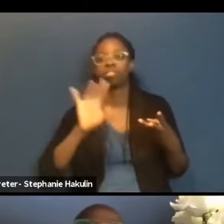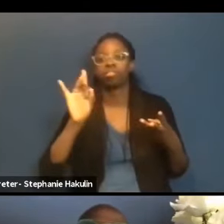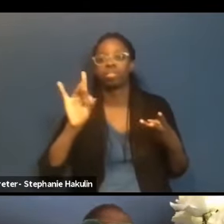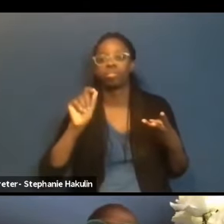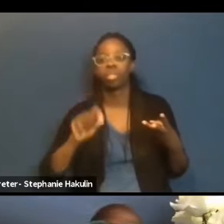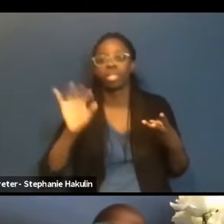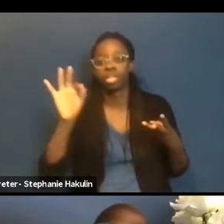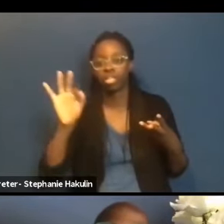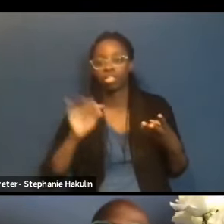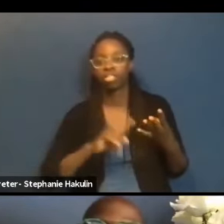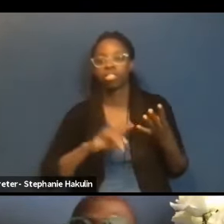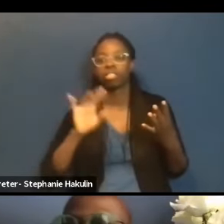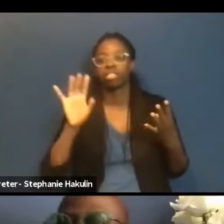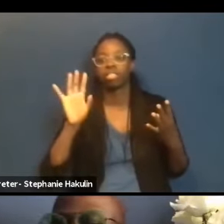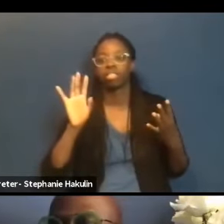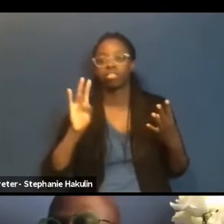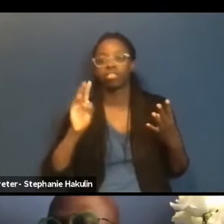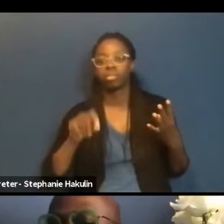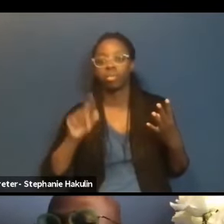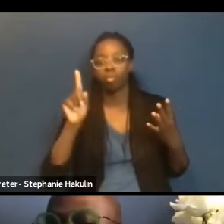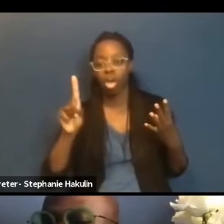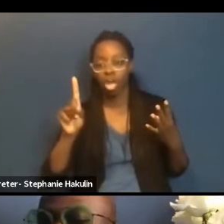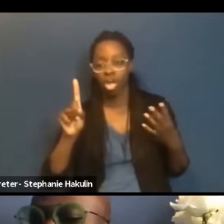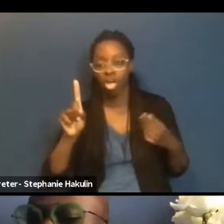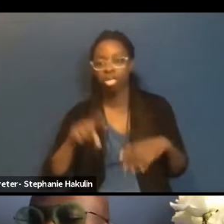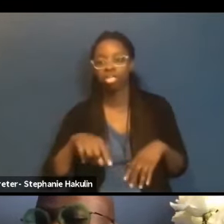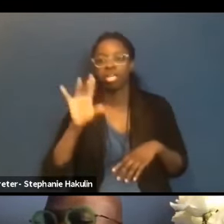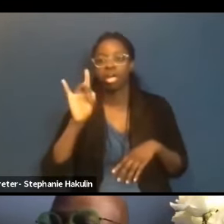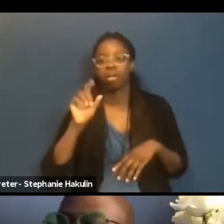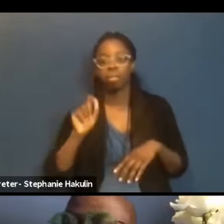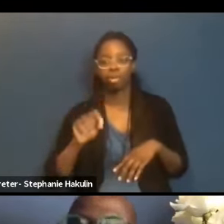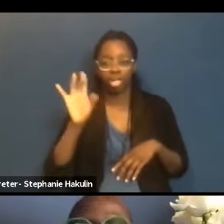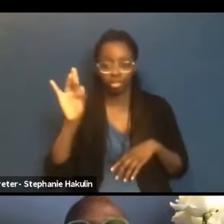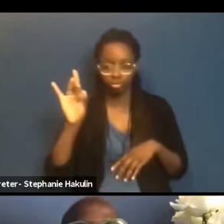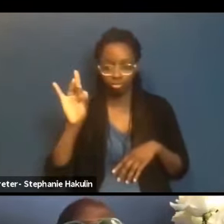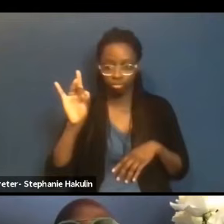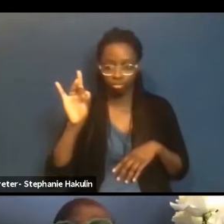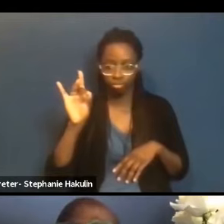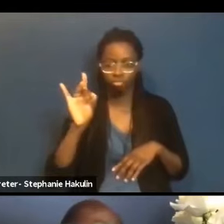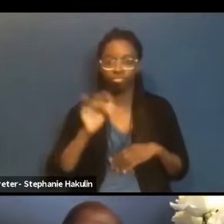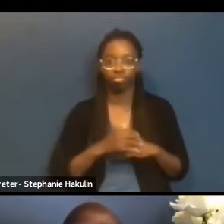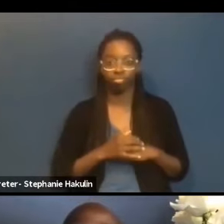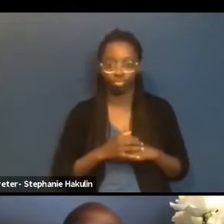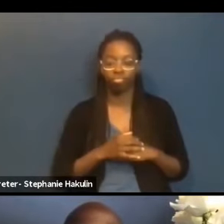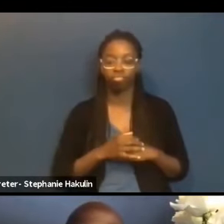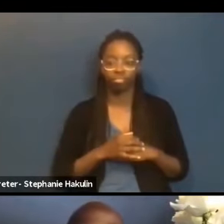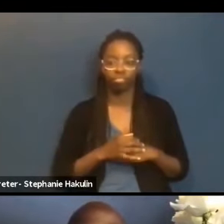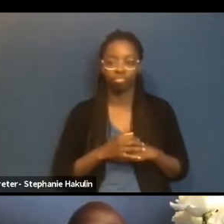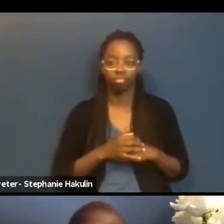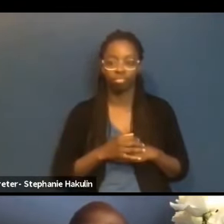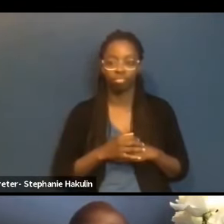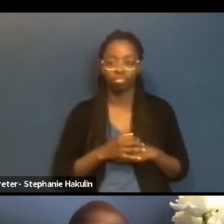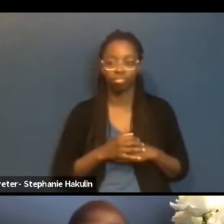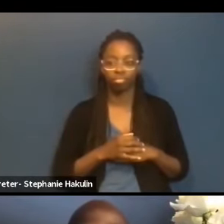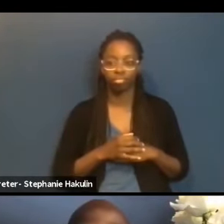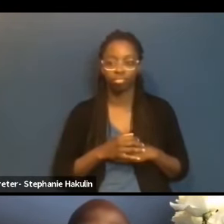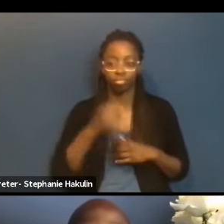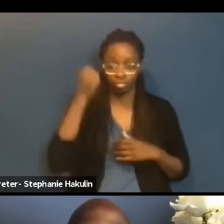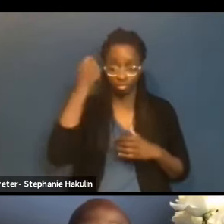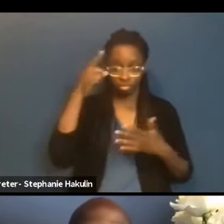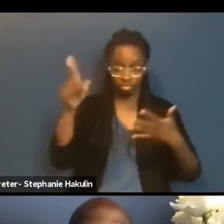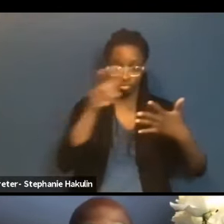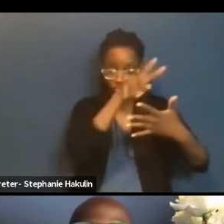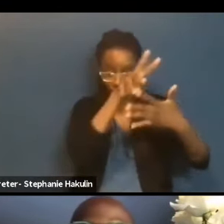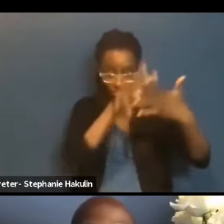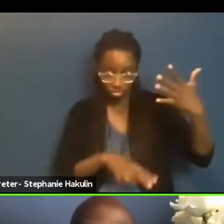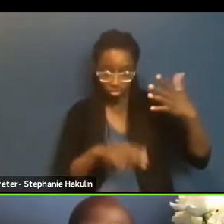forget them scores. Tell them judges, listen to the poem in the comments. Please, it's bananas. Give it up for that poet from Miami,